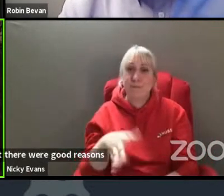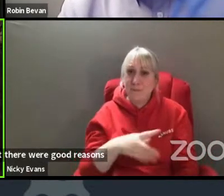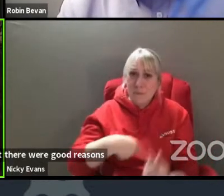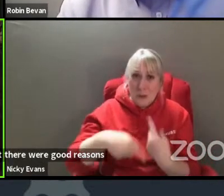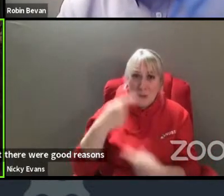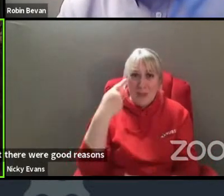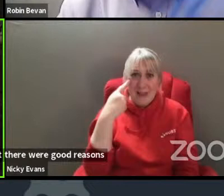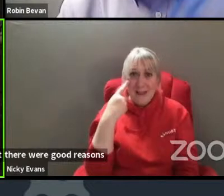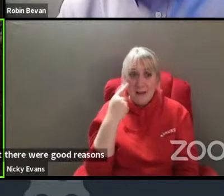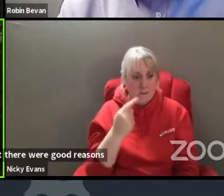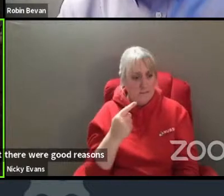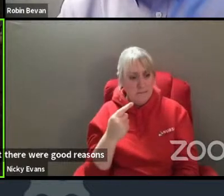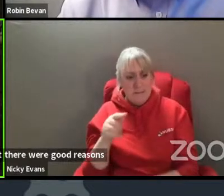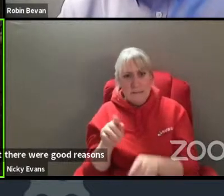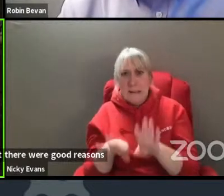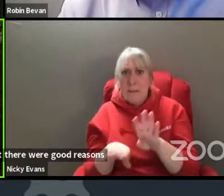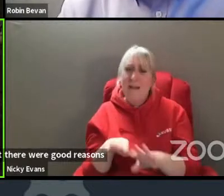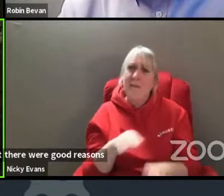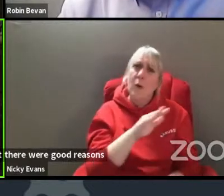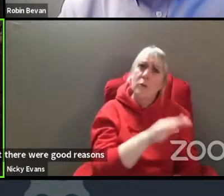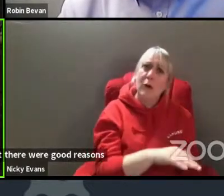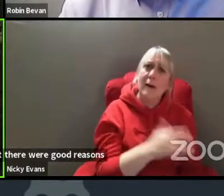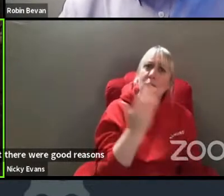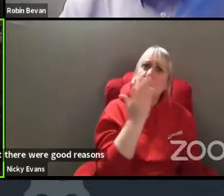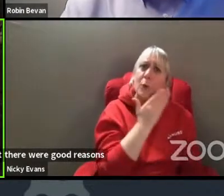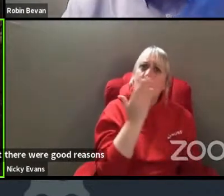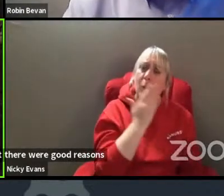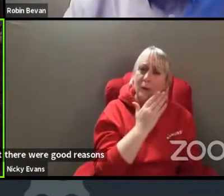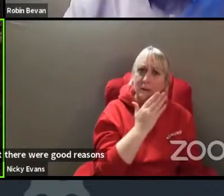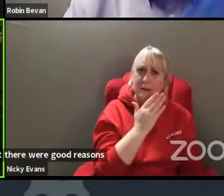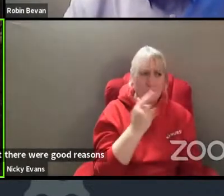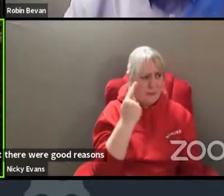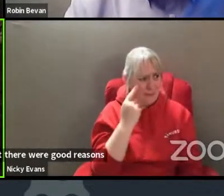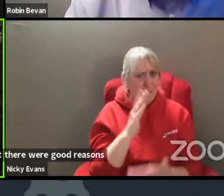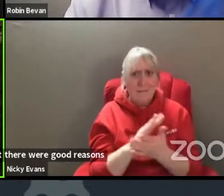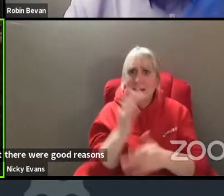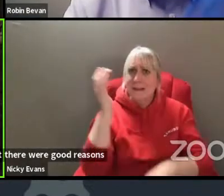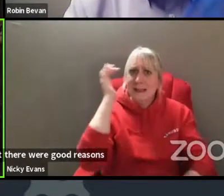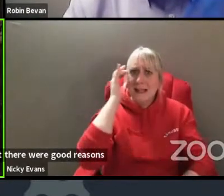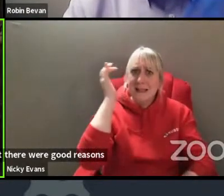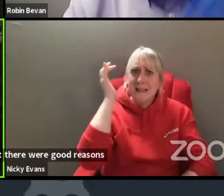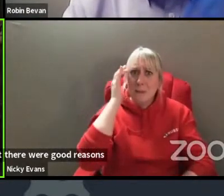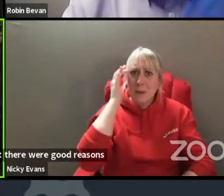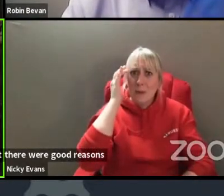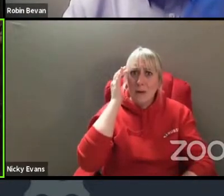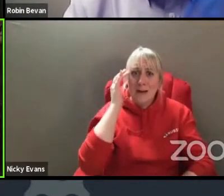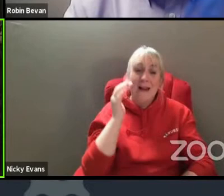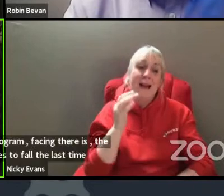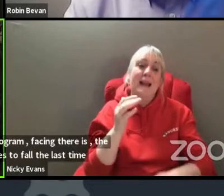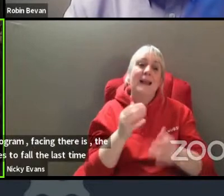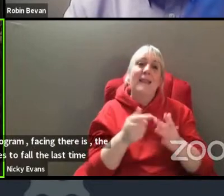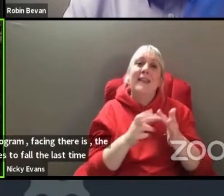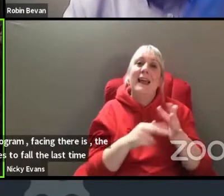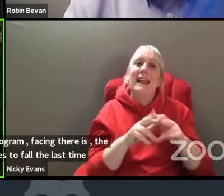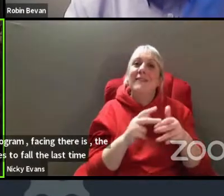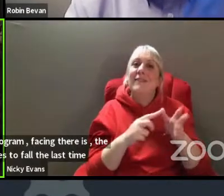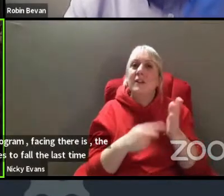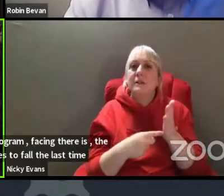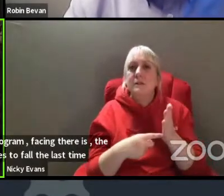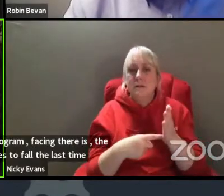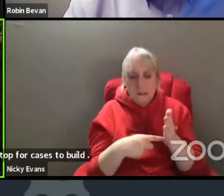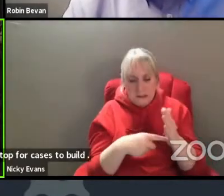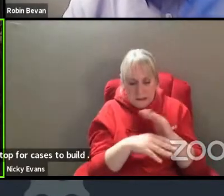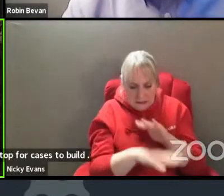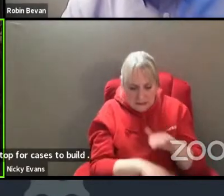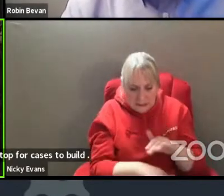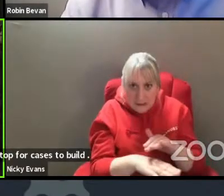arguments even in primary schools. It might be very sensible in a primary school to get the infant classes back first, to allow them